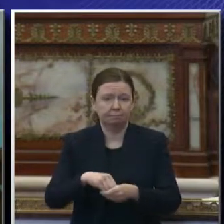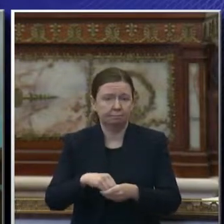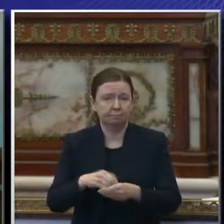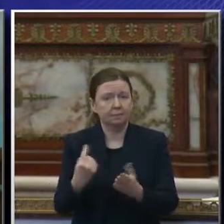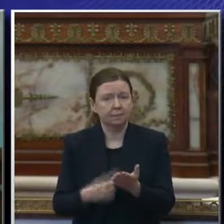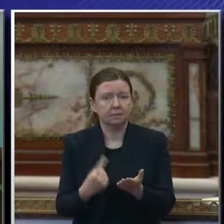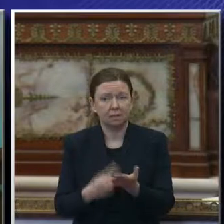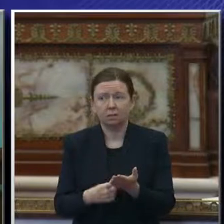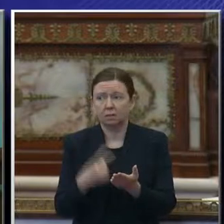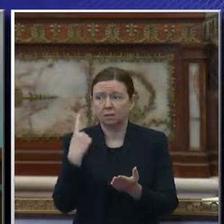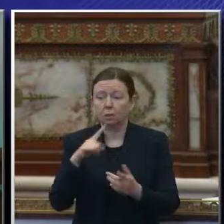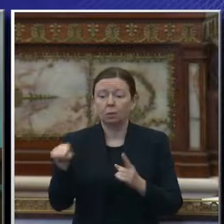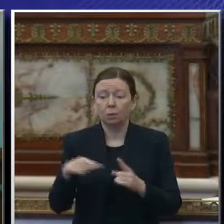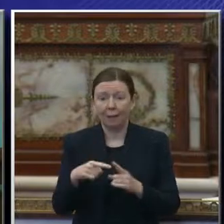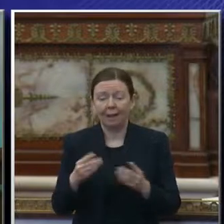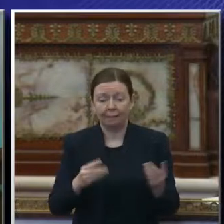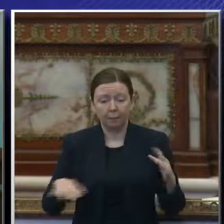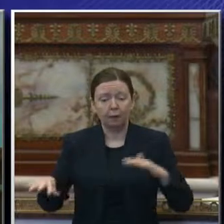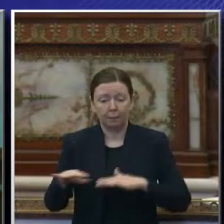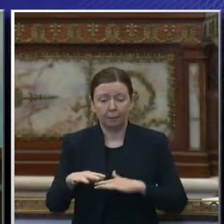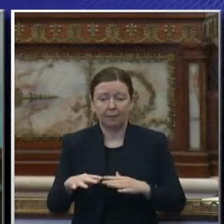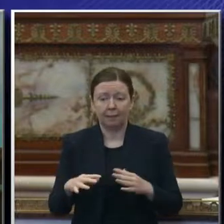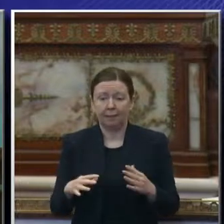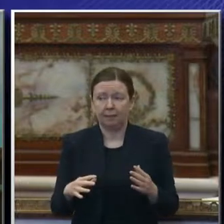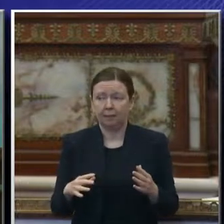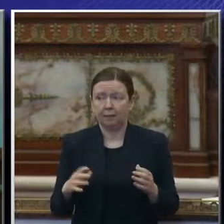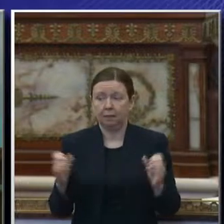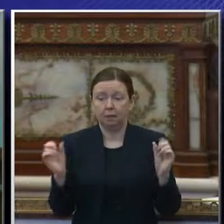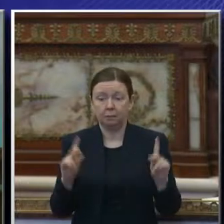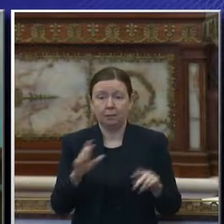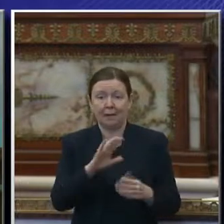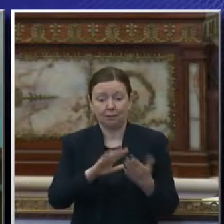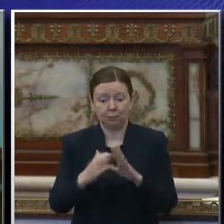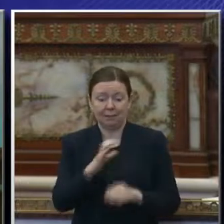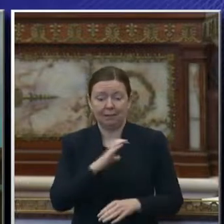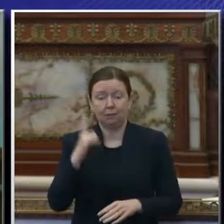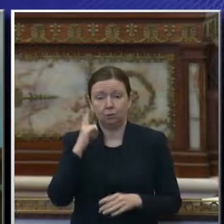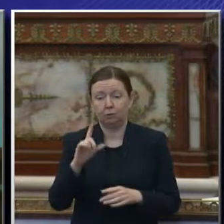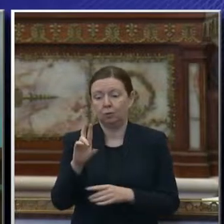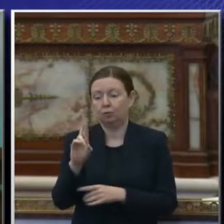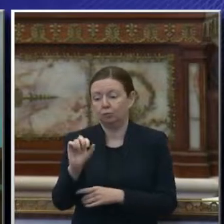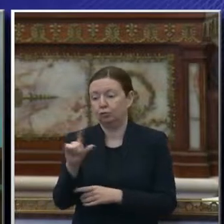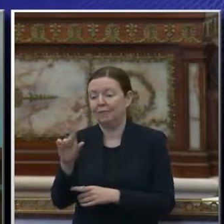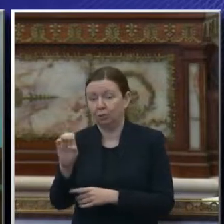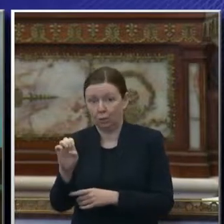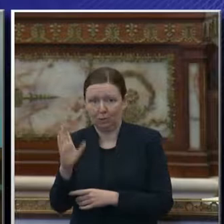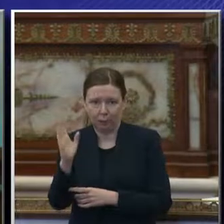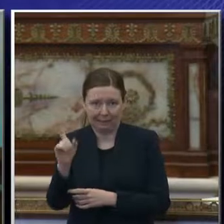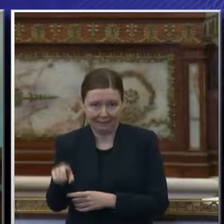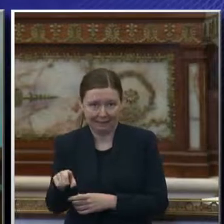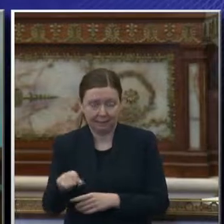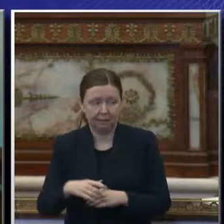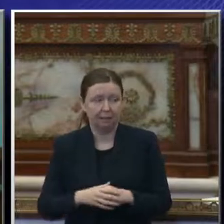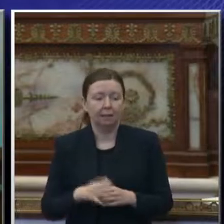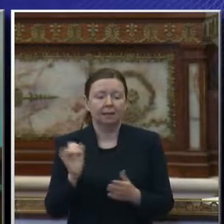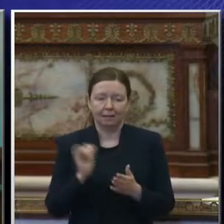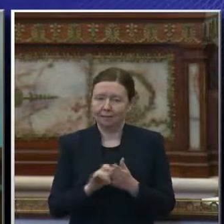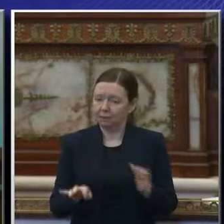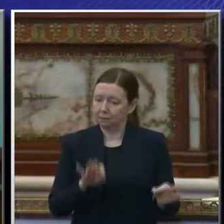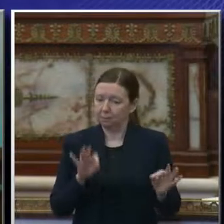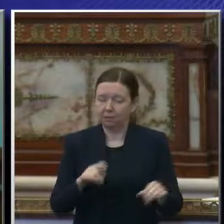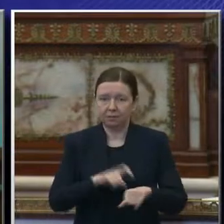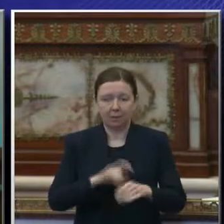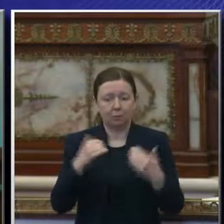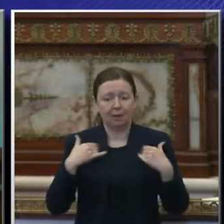for when this property comes back to City Council for rezoning, which it will need to. That's the appropriate time to